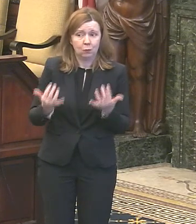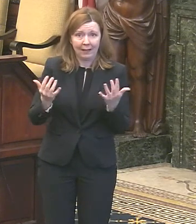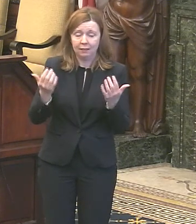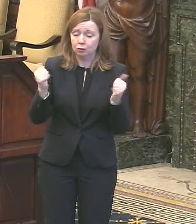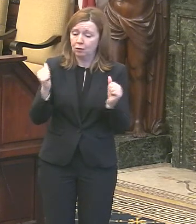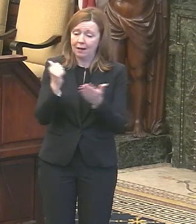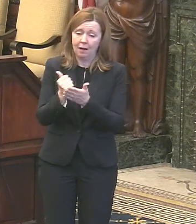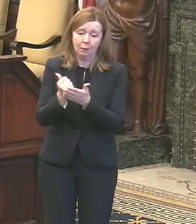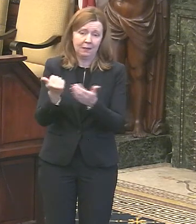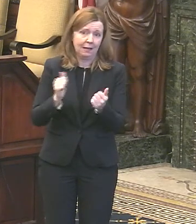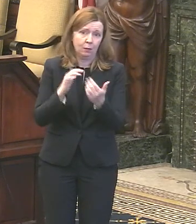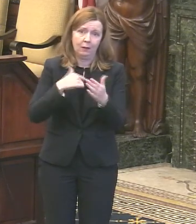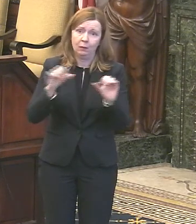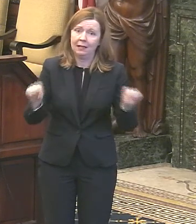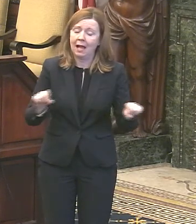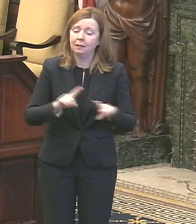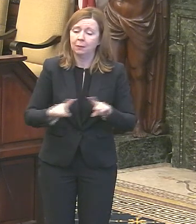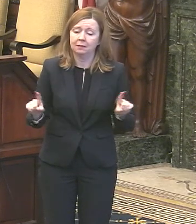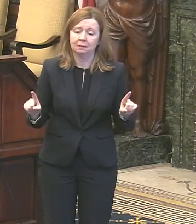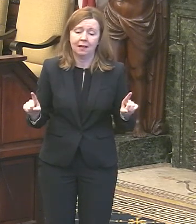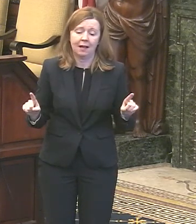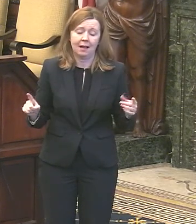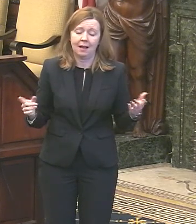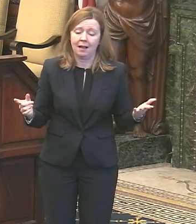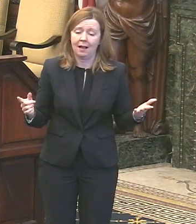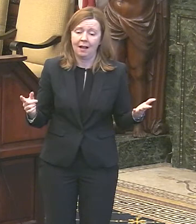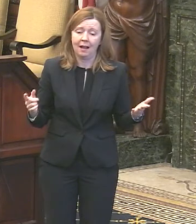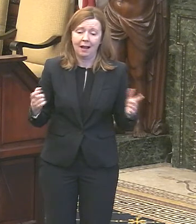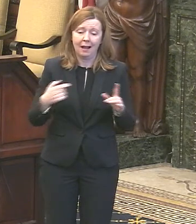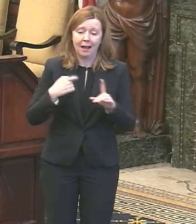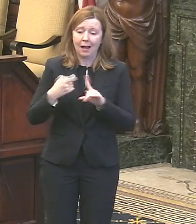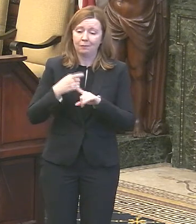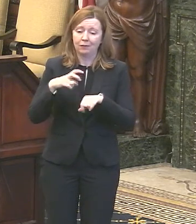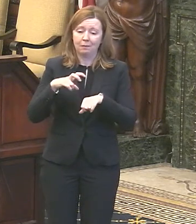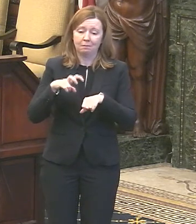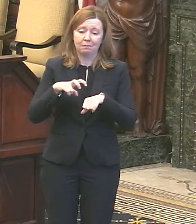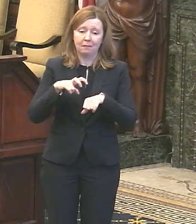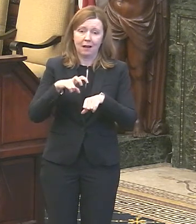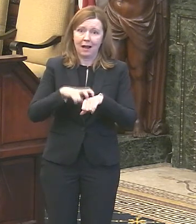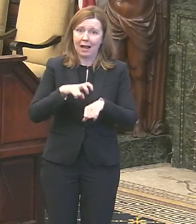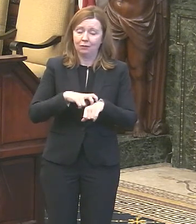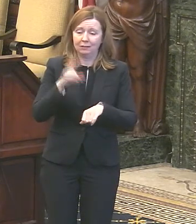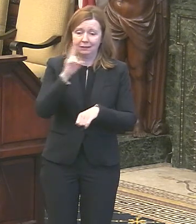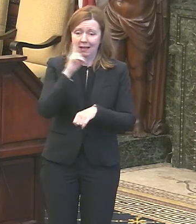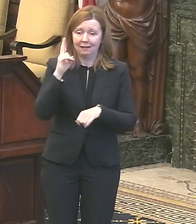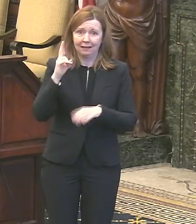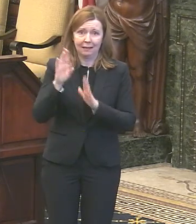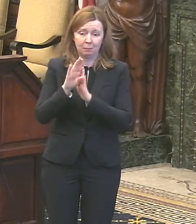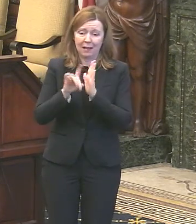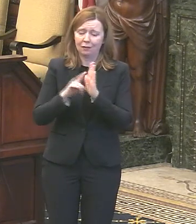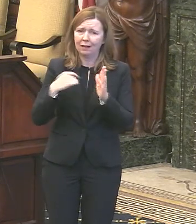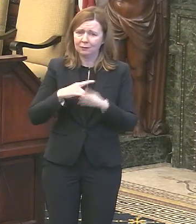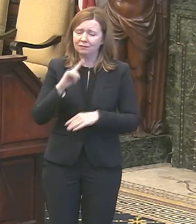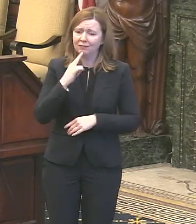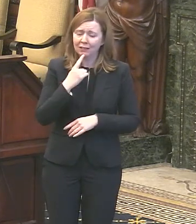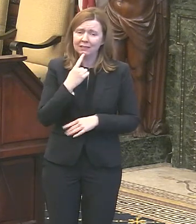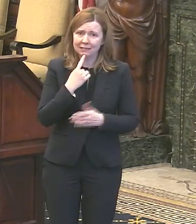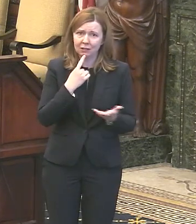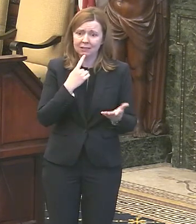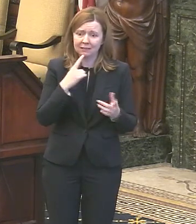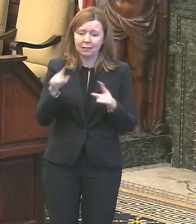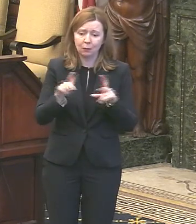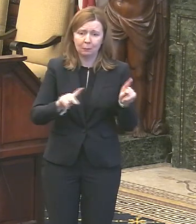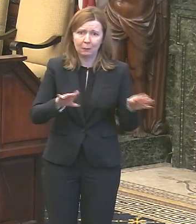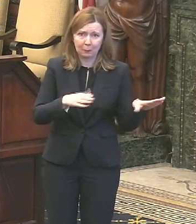in any way that we can. But it's, I'm from an Irish Catholic background, and we take very seriously when